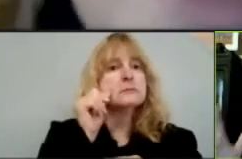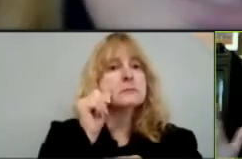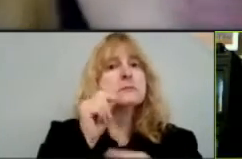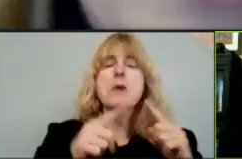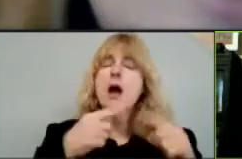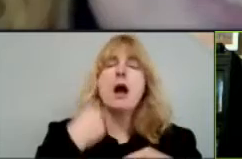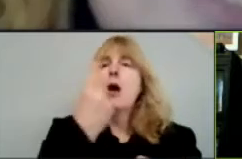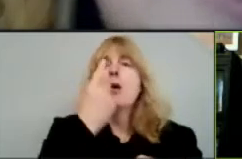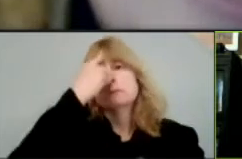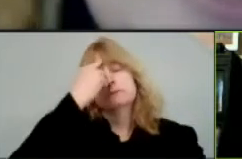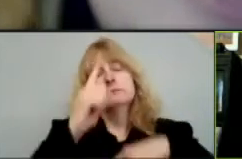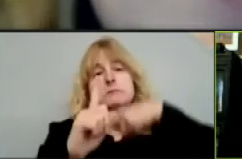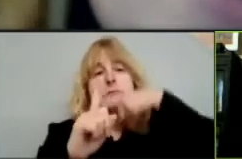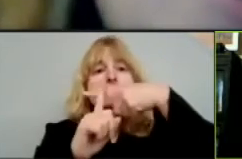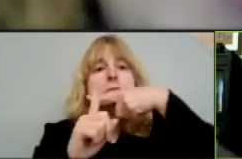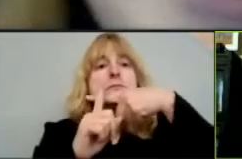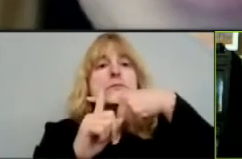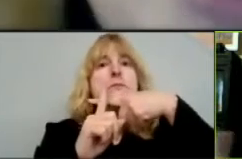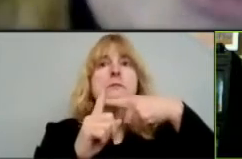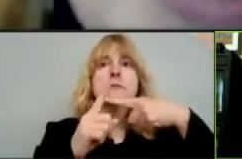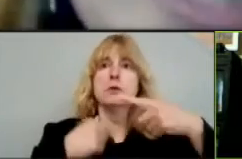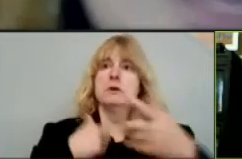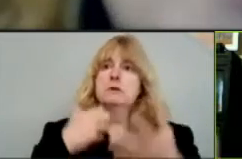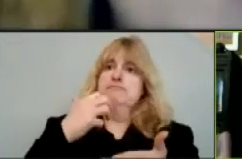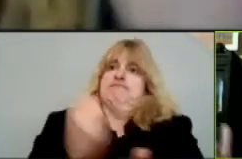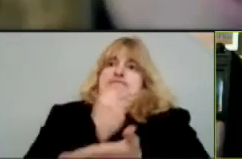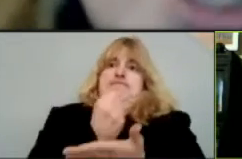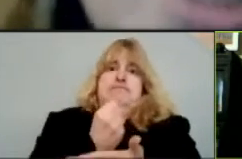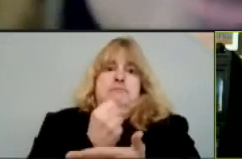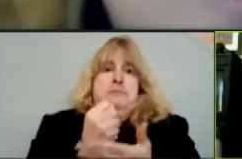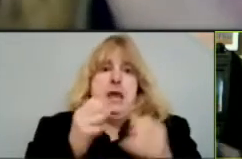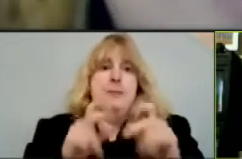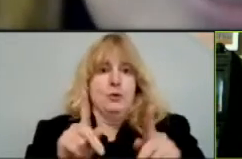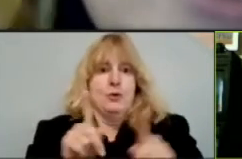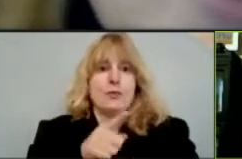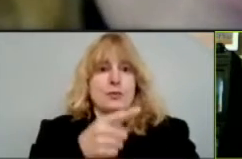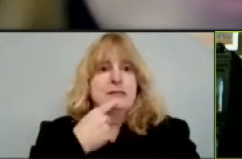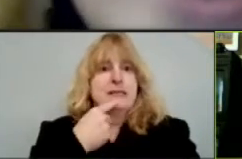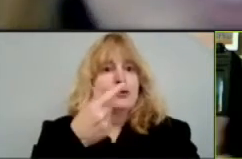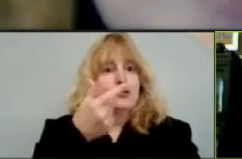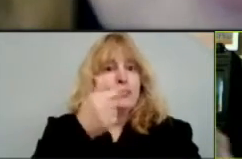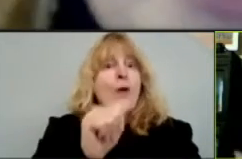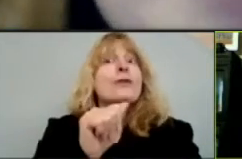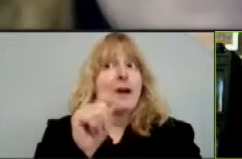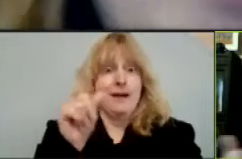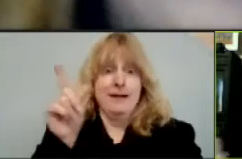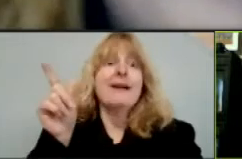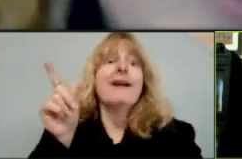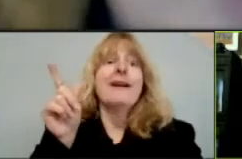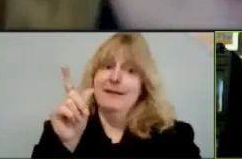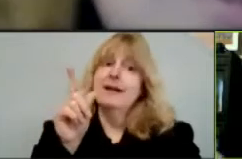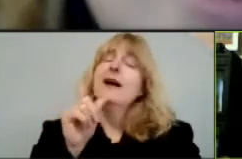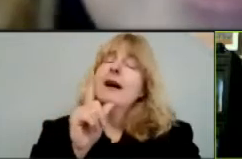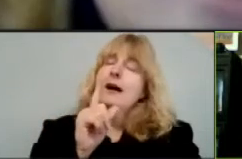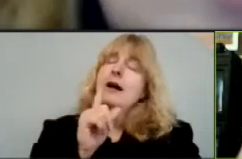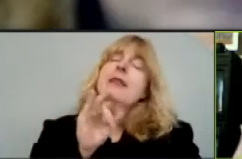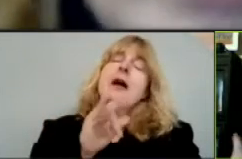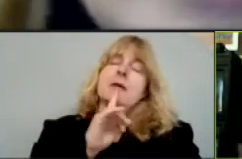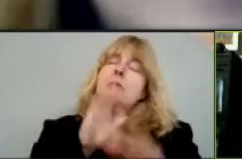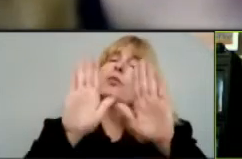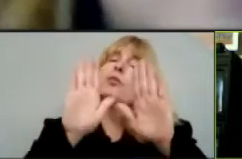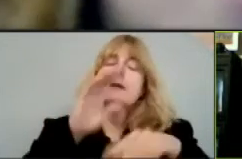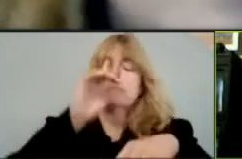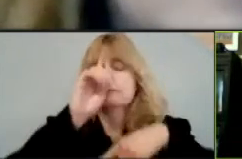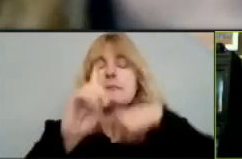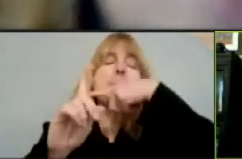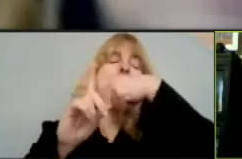optimistic about how we take this as an opportunity. And like you said, Georgia, it was a bright light in a